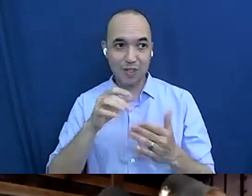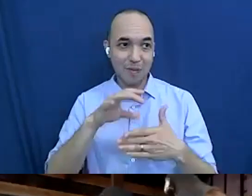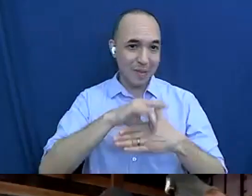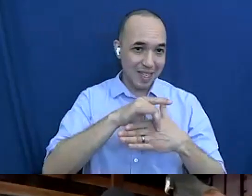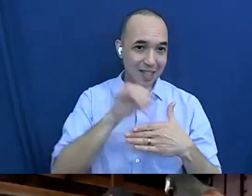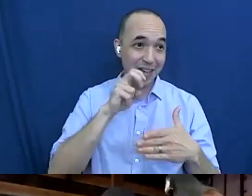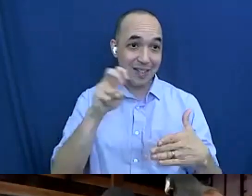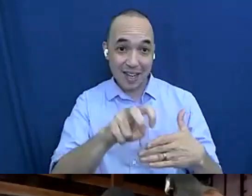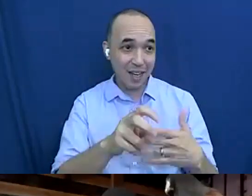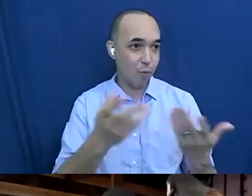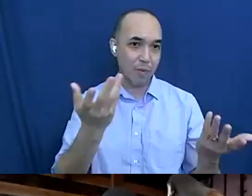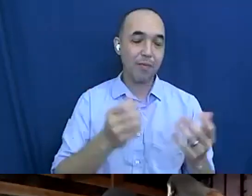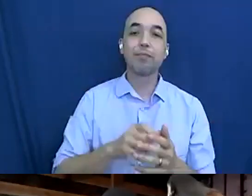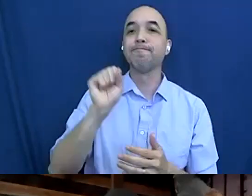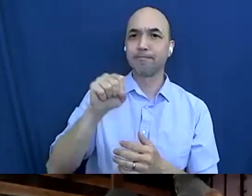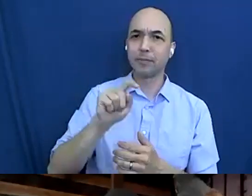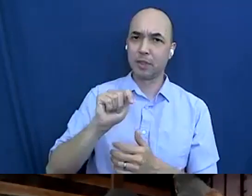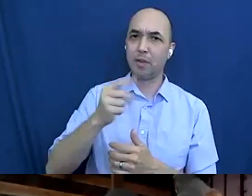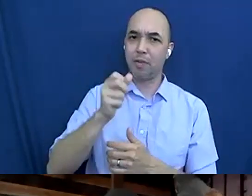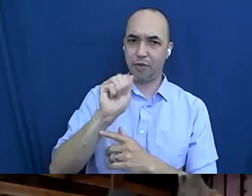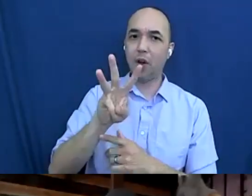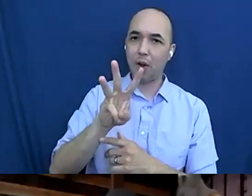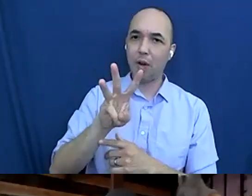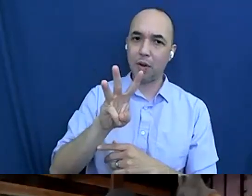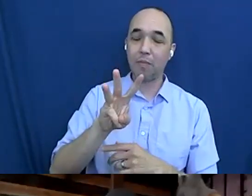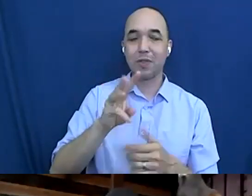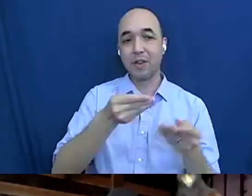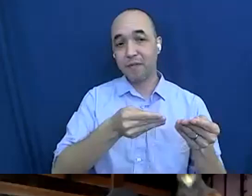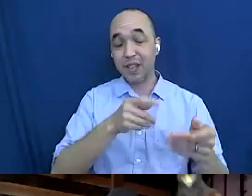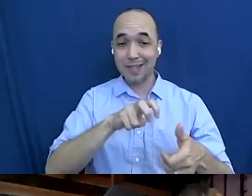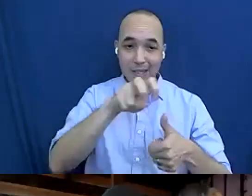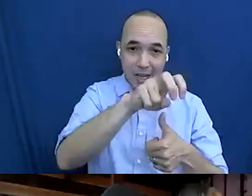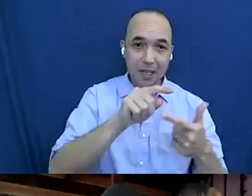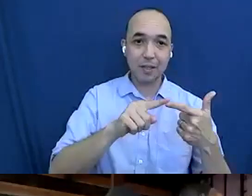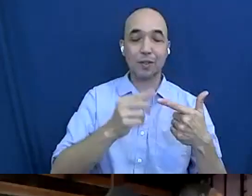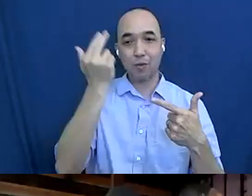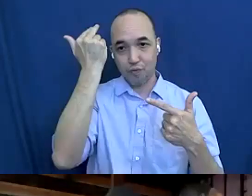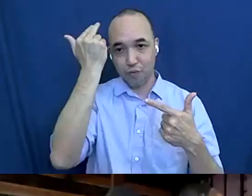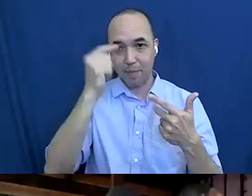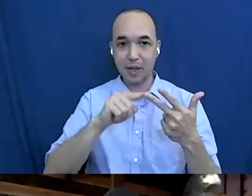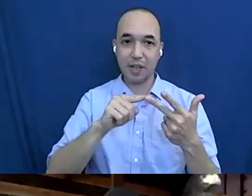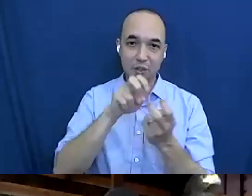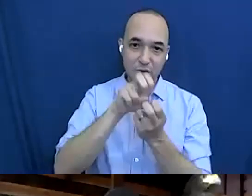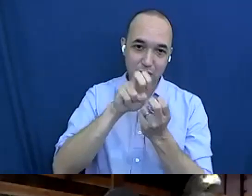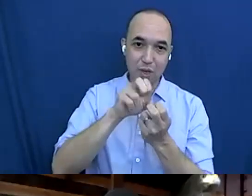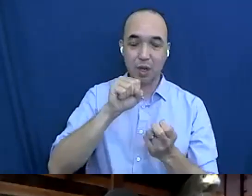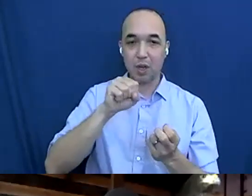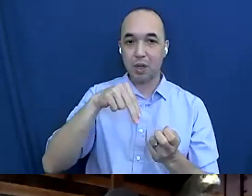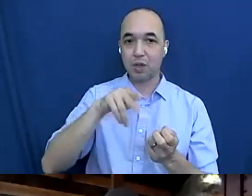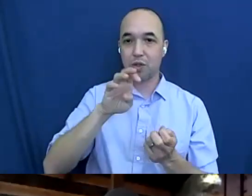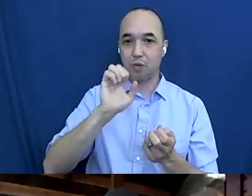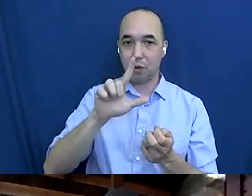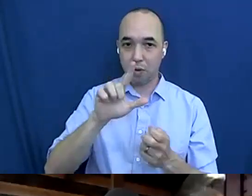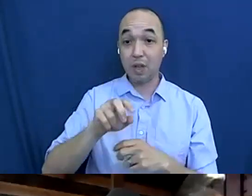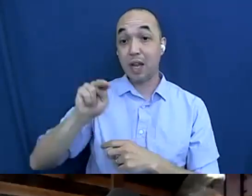you? Yes, you would thaw it. You would give them mice, snakes, rabbits, squirrels. Excuse me. NIH actually gives you the mice and